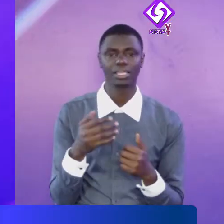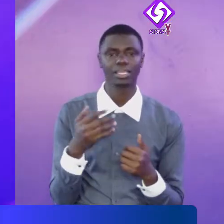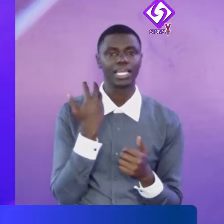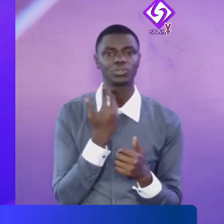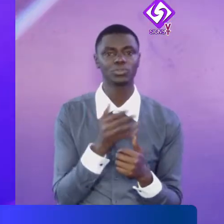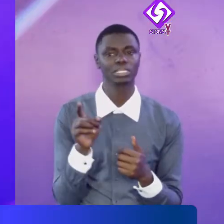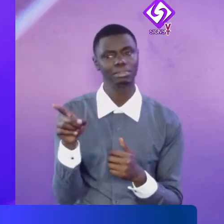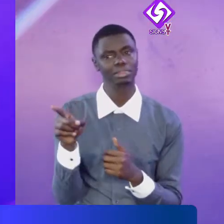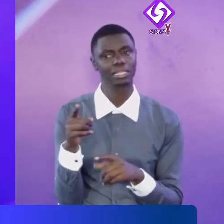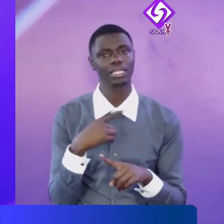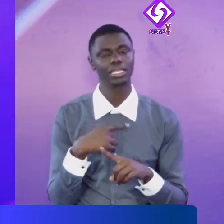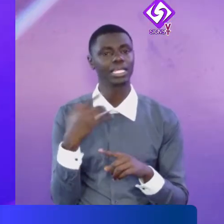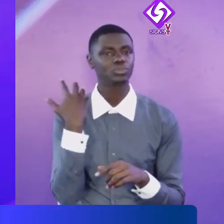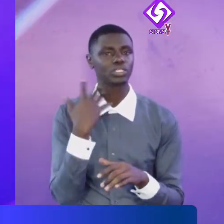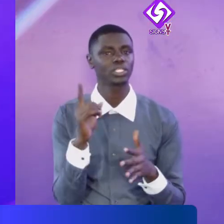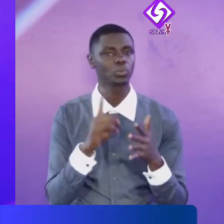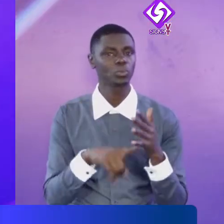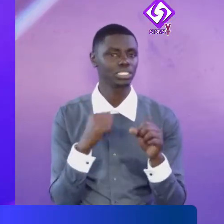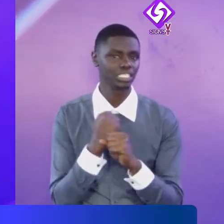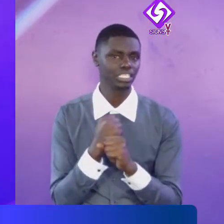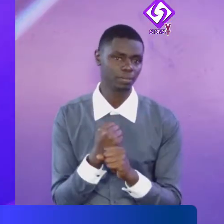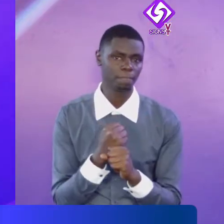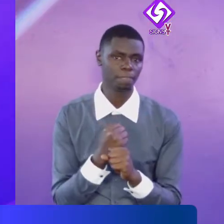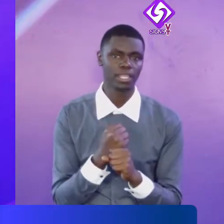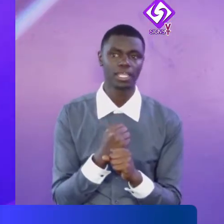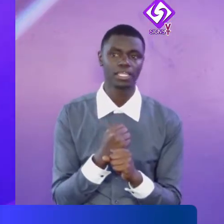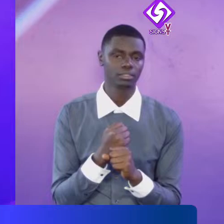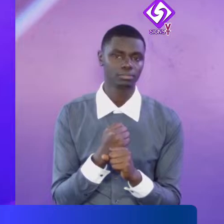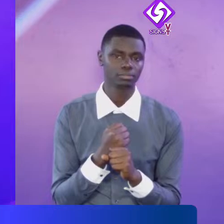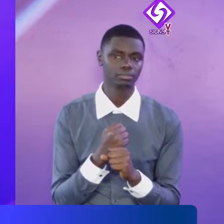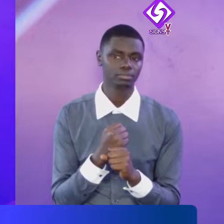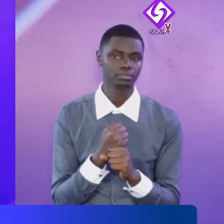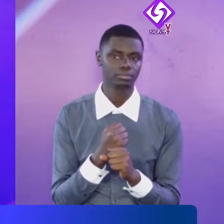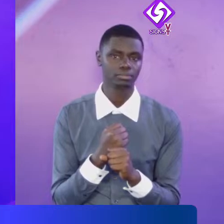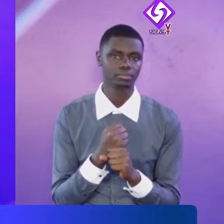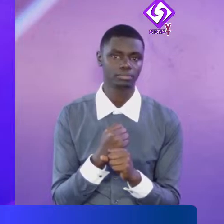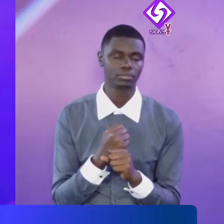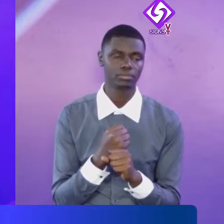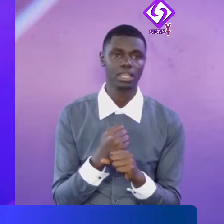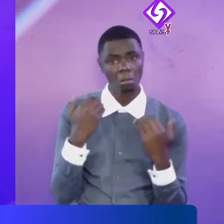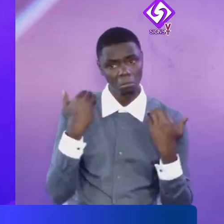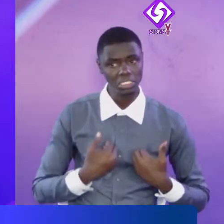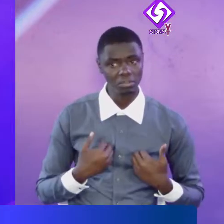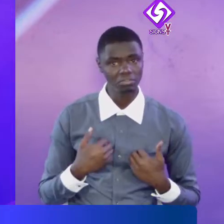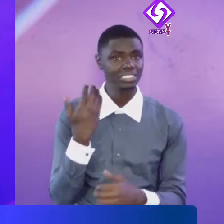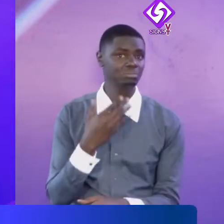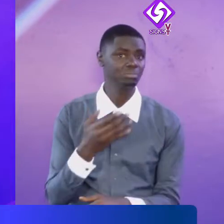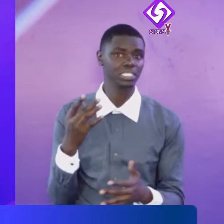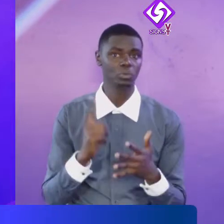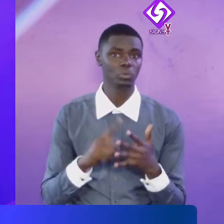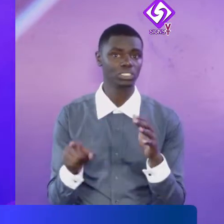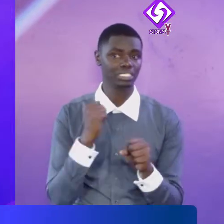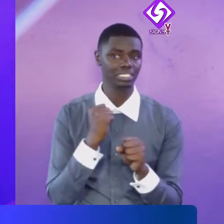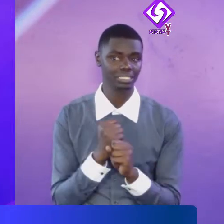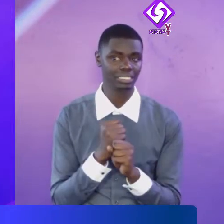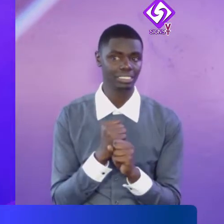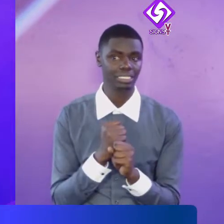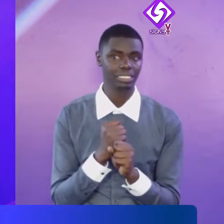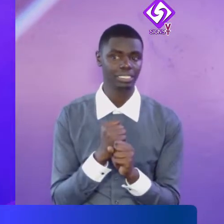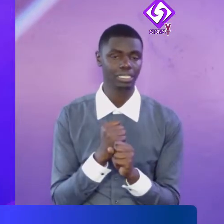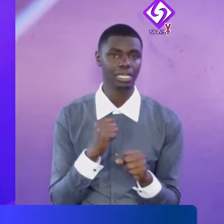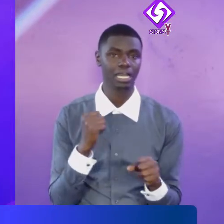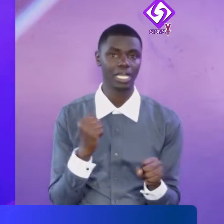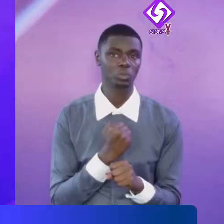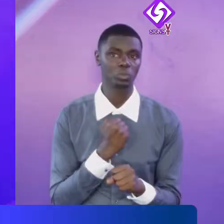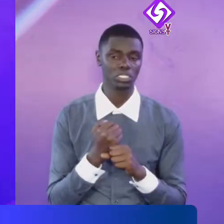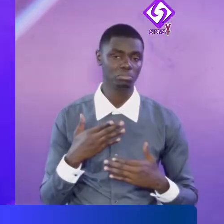We don't like what he did. So it's only what he did we don't like. Yeah. But even me, I don't like what he did. Yeah. And I wouldn't be